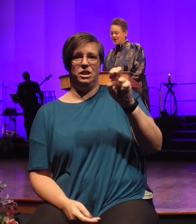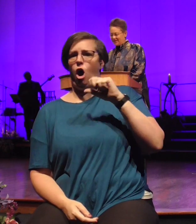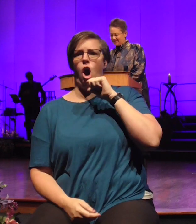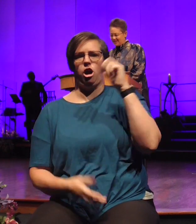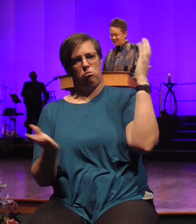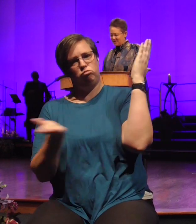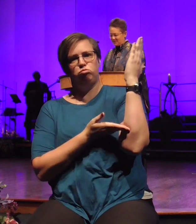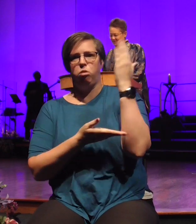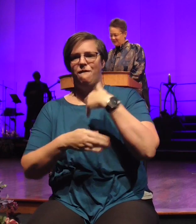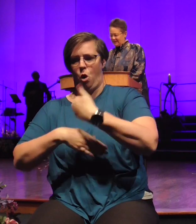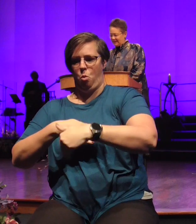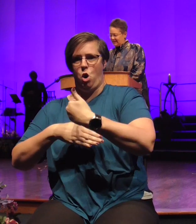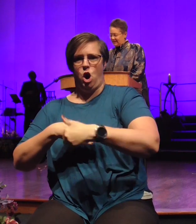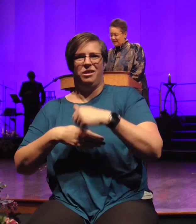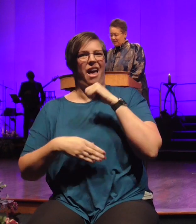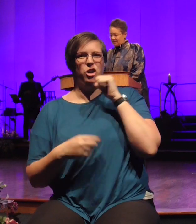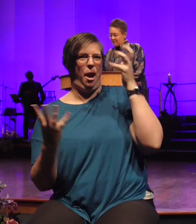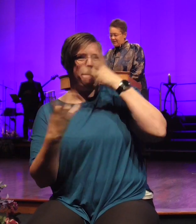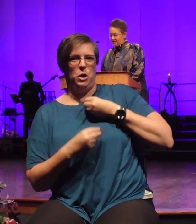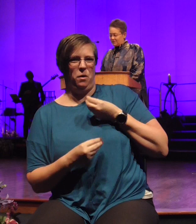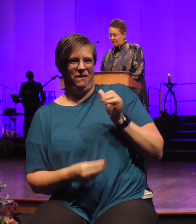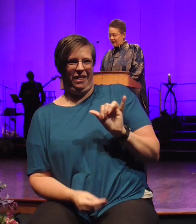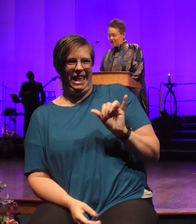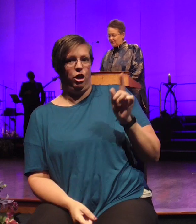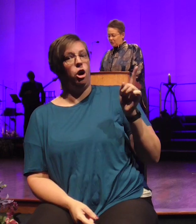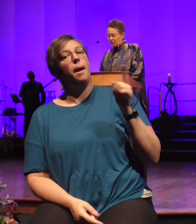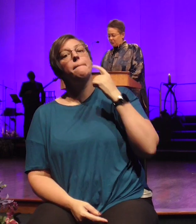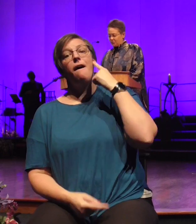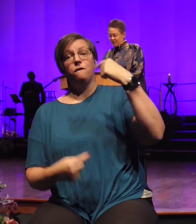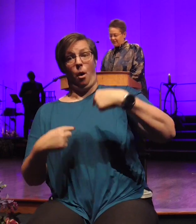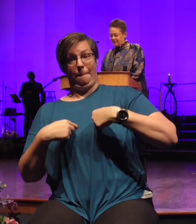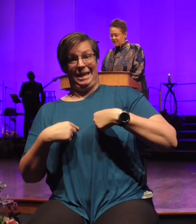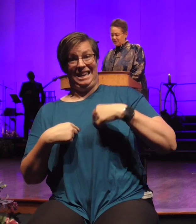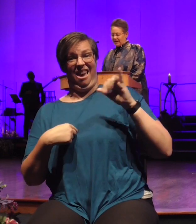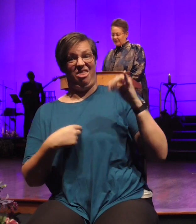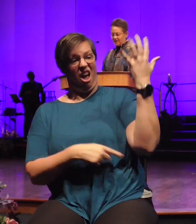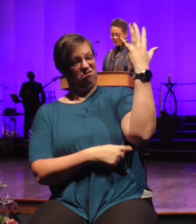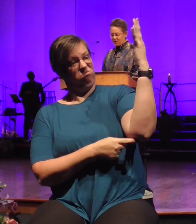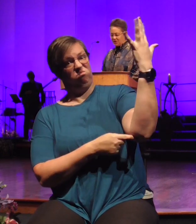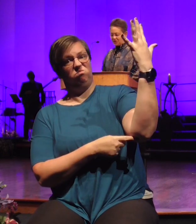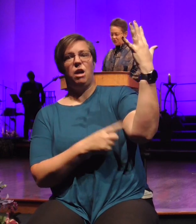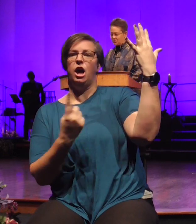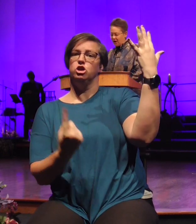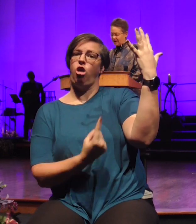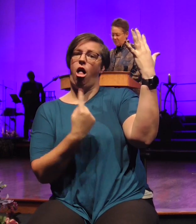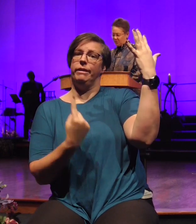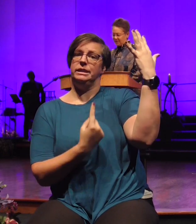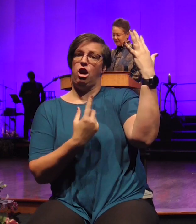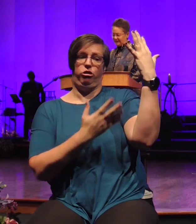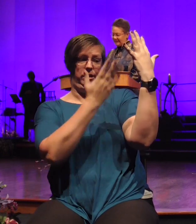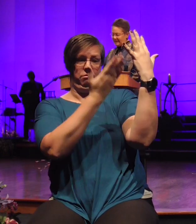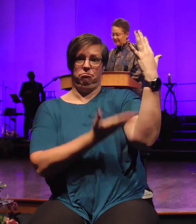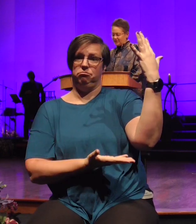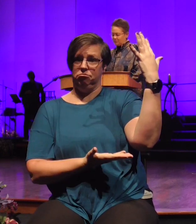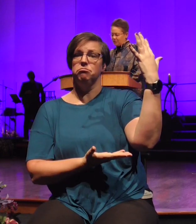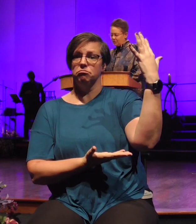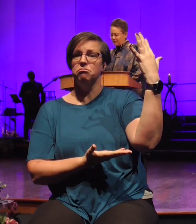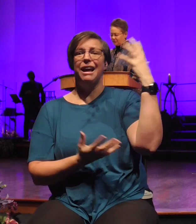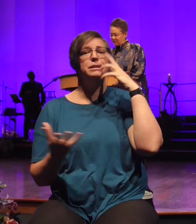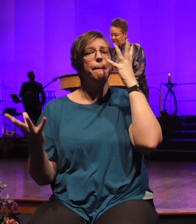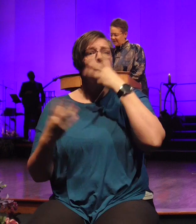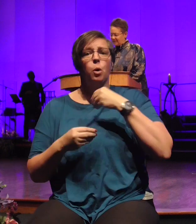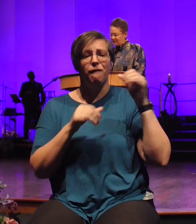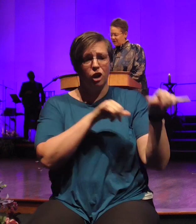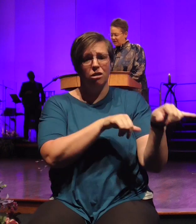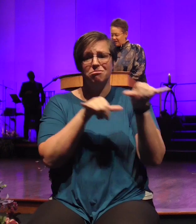beauty contests either. But to me, this valiant old tree, solitary on its own rocky point, is as